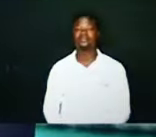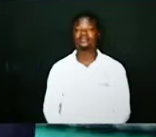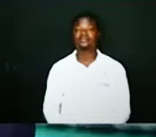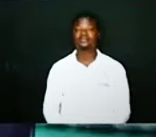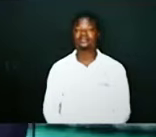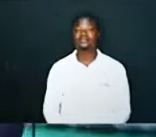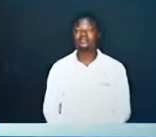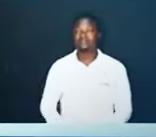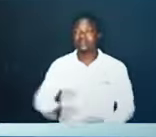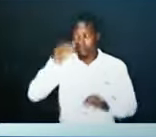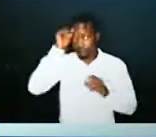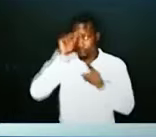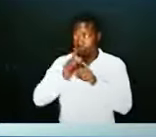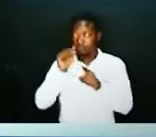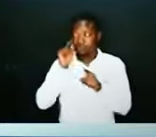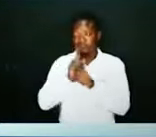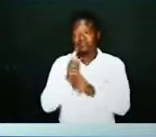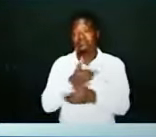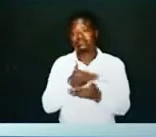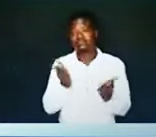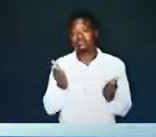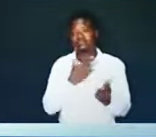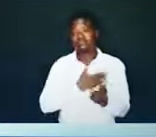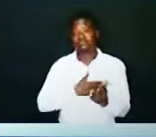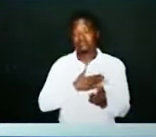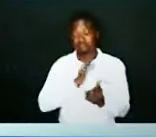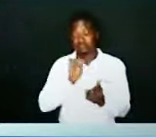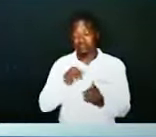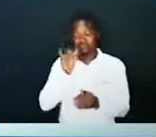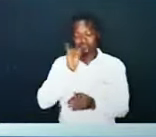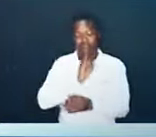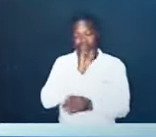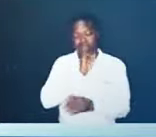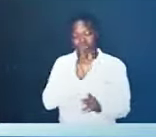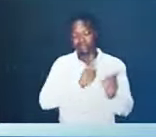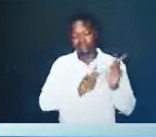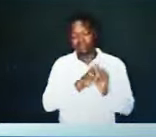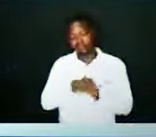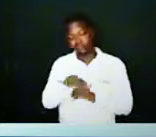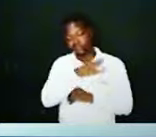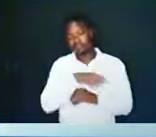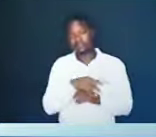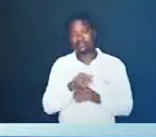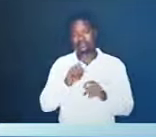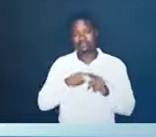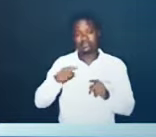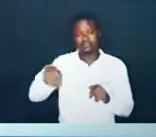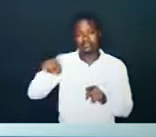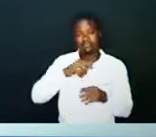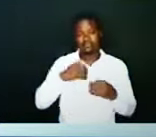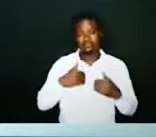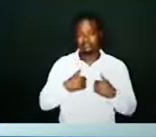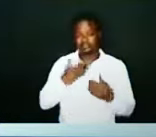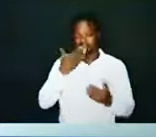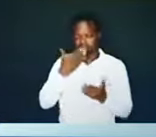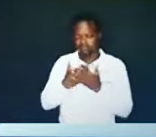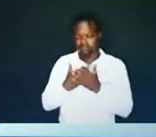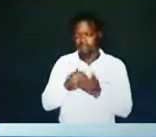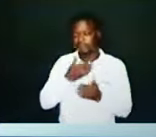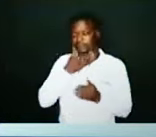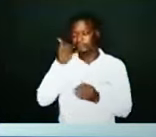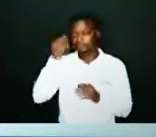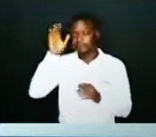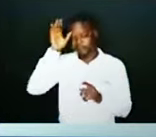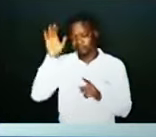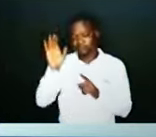jata ensem. Brothers and sisters, Adofunum. This is the Israelite. We any Israel for? But we have a better covenant. That's yen